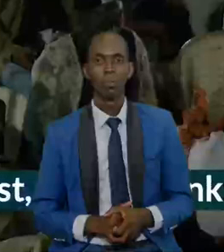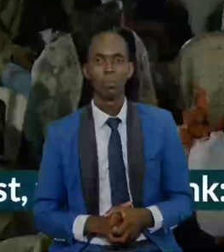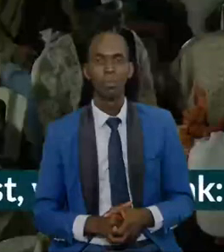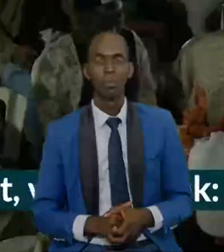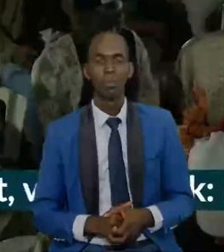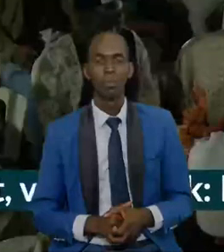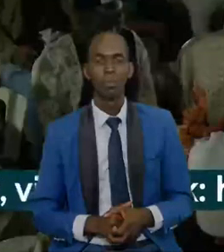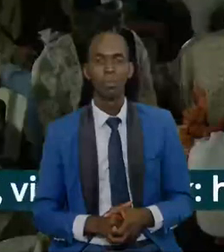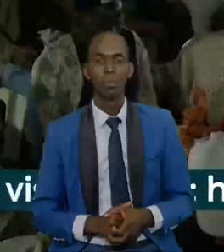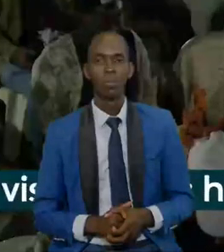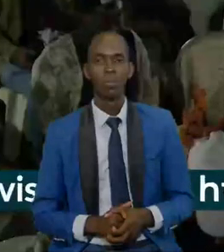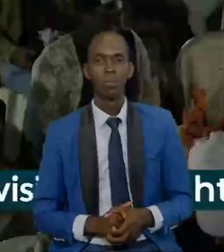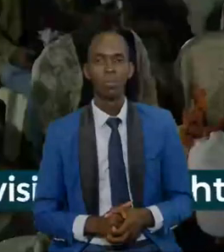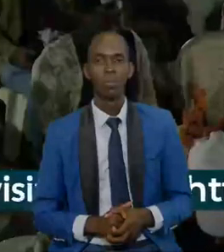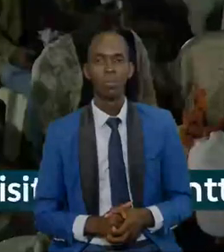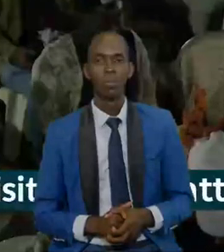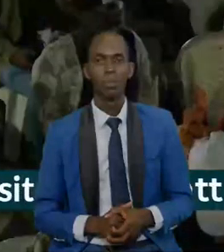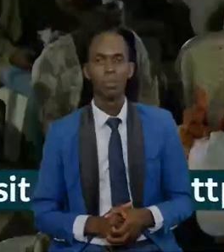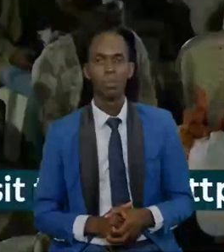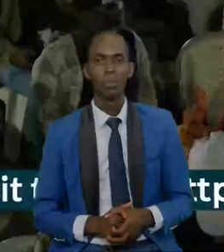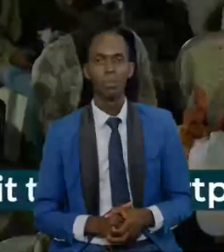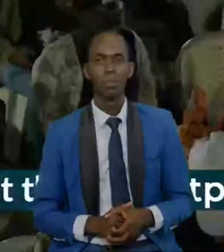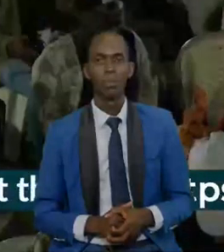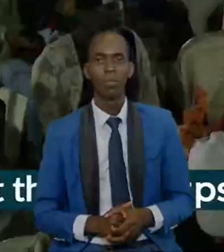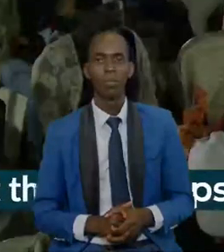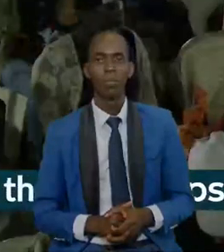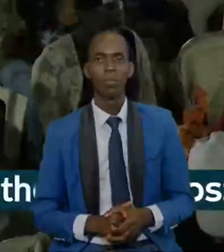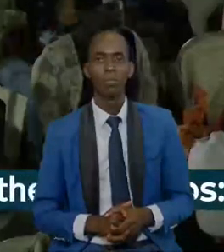63. Allons vite. Can we be rapid?